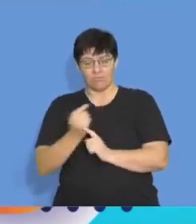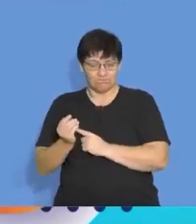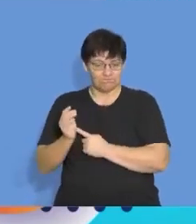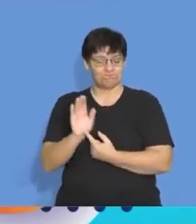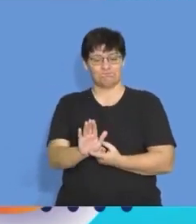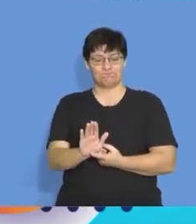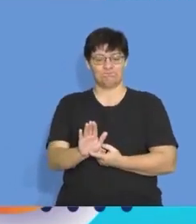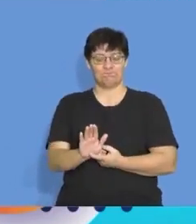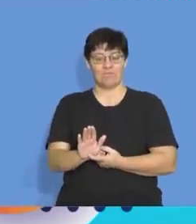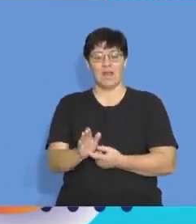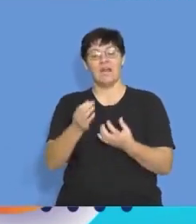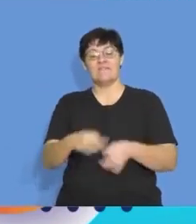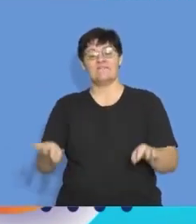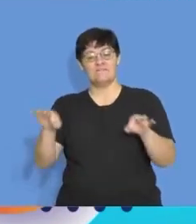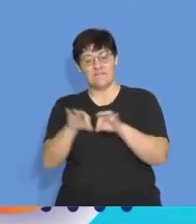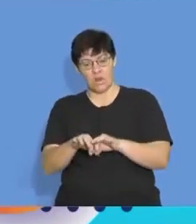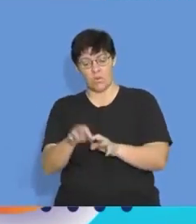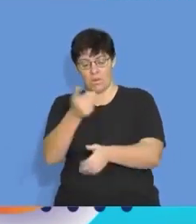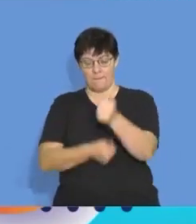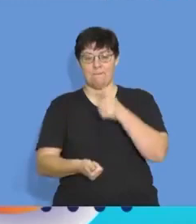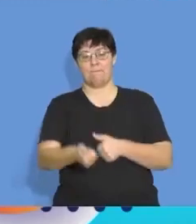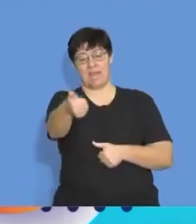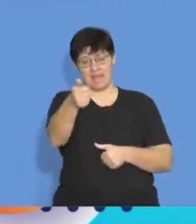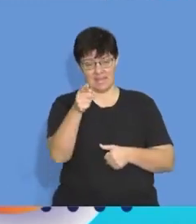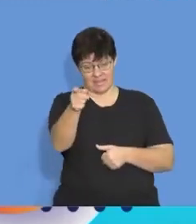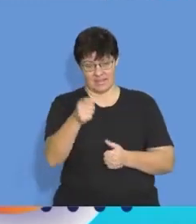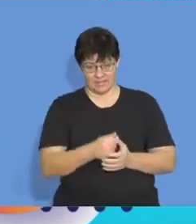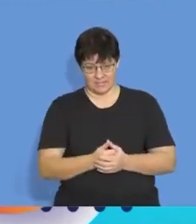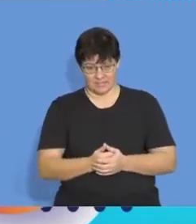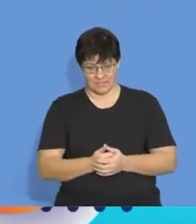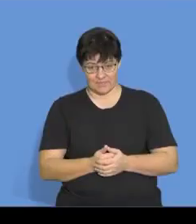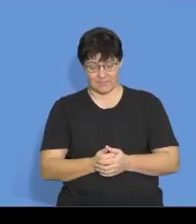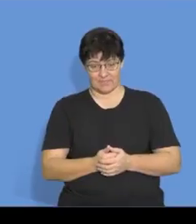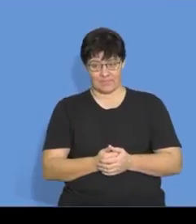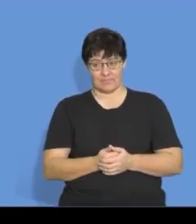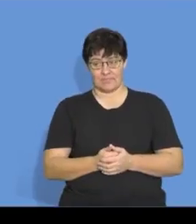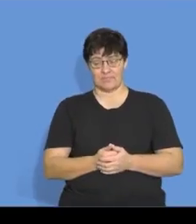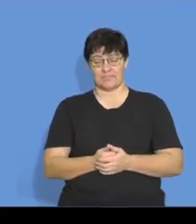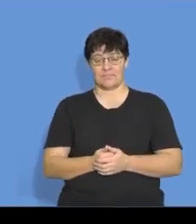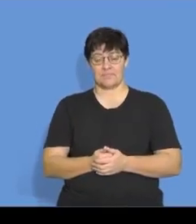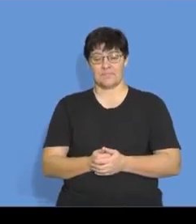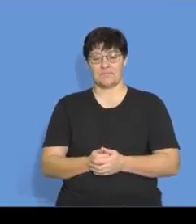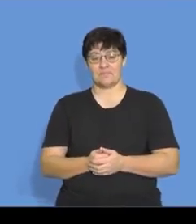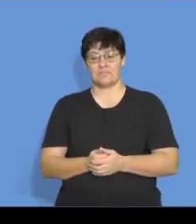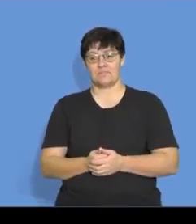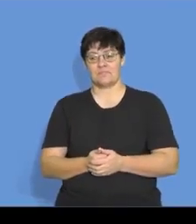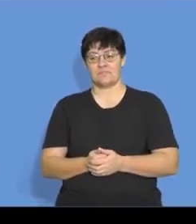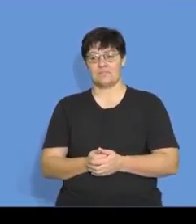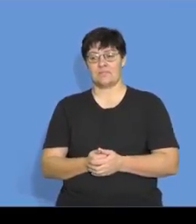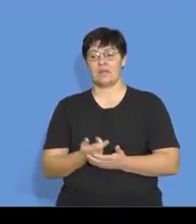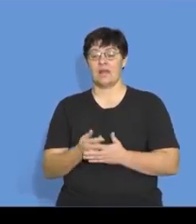was the value of goods that was returned to my creditors. Okay? Then